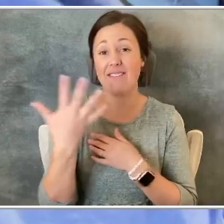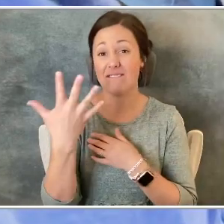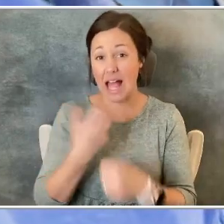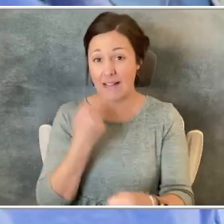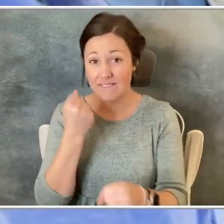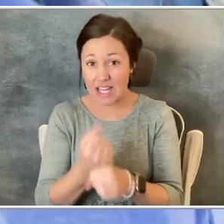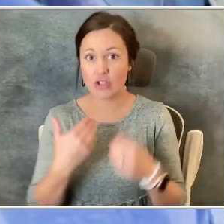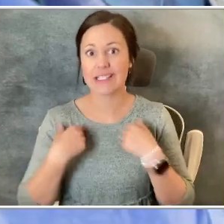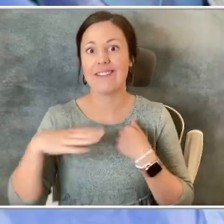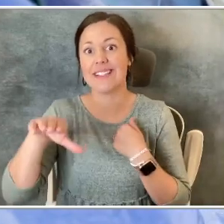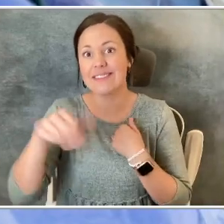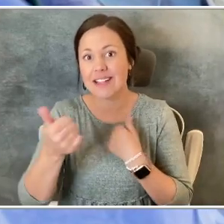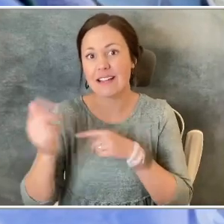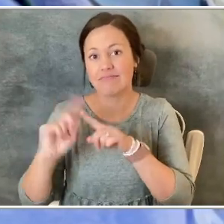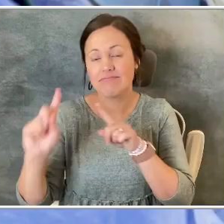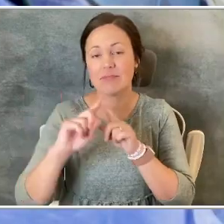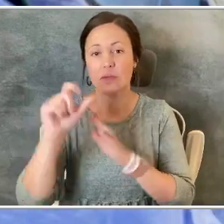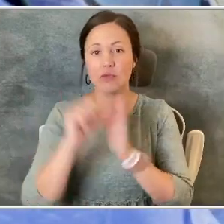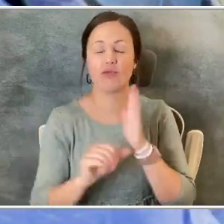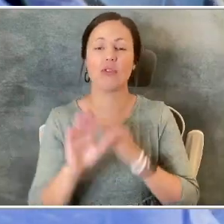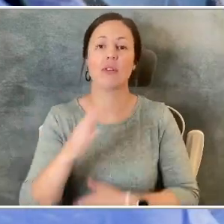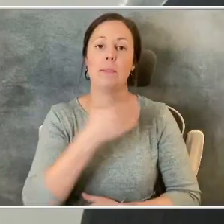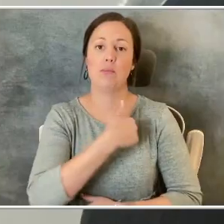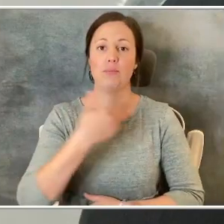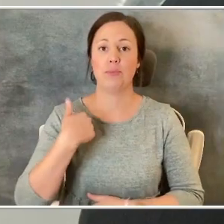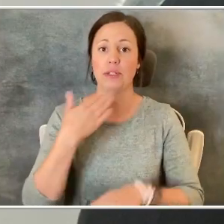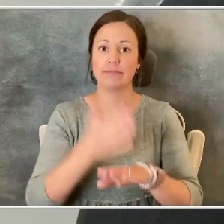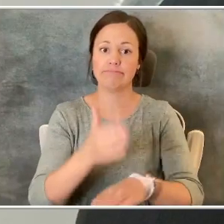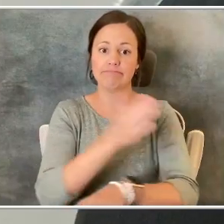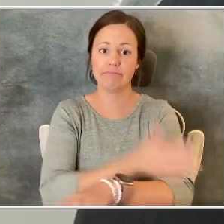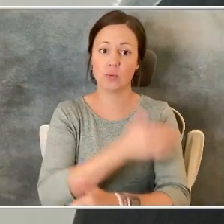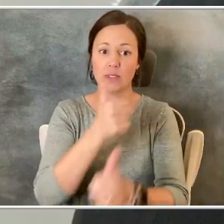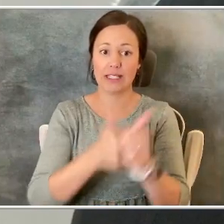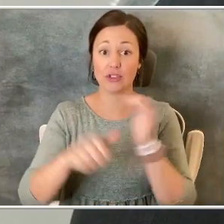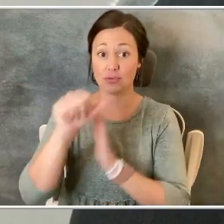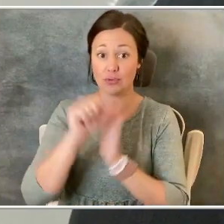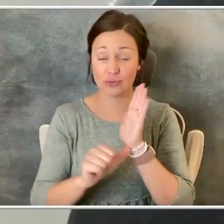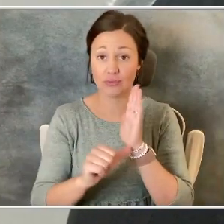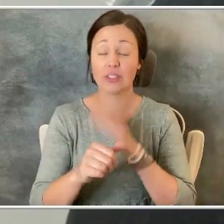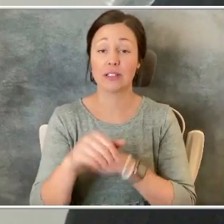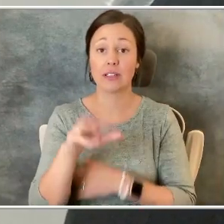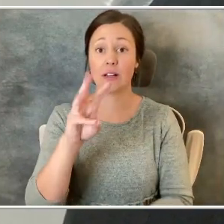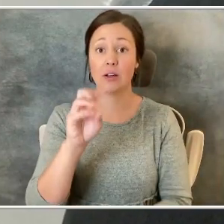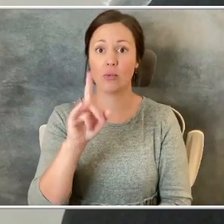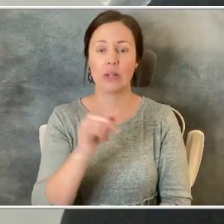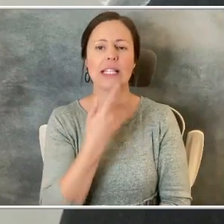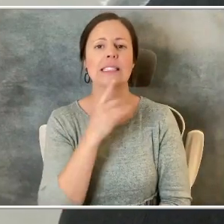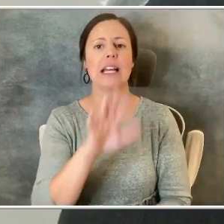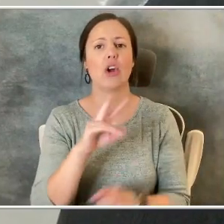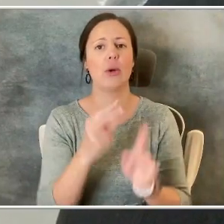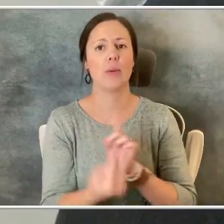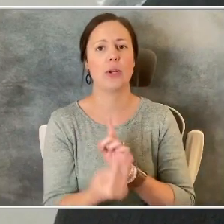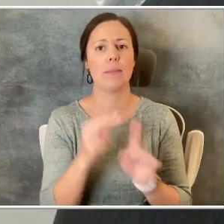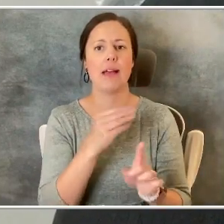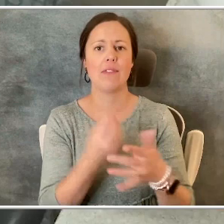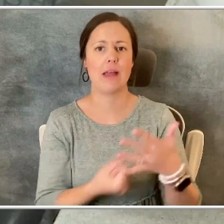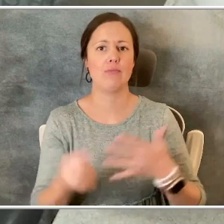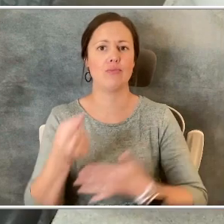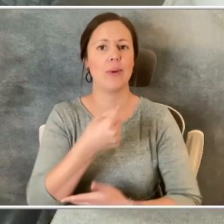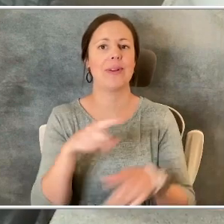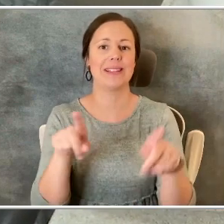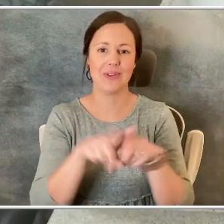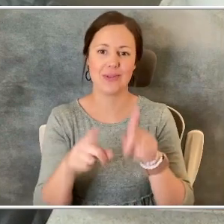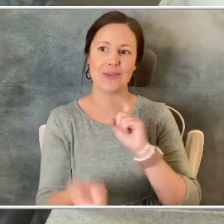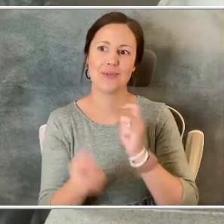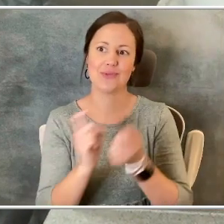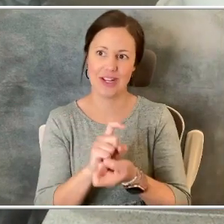As Wendy's breasts improved with each surgery, Wendy says her perspective and priorities did too. The